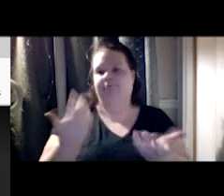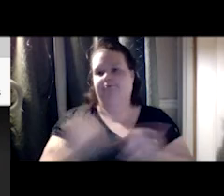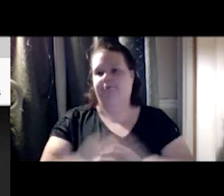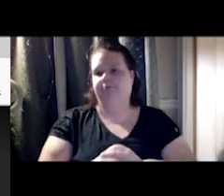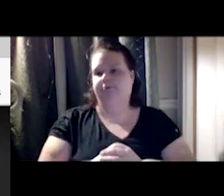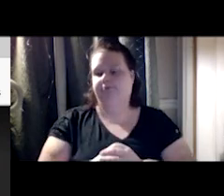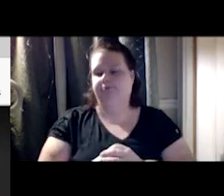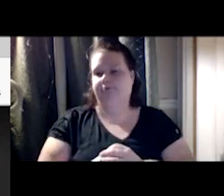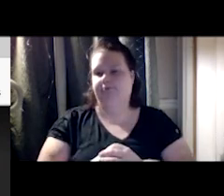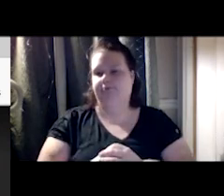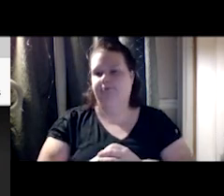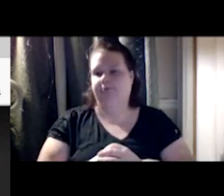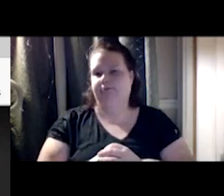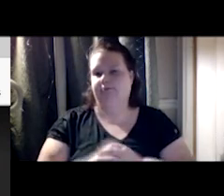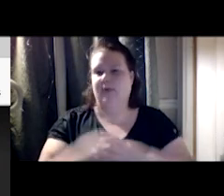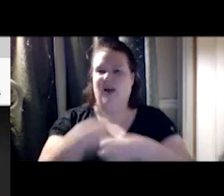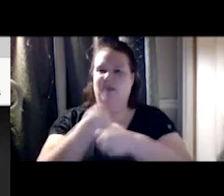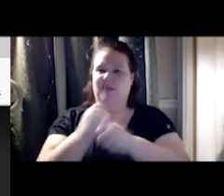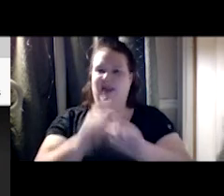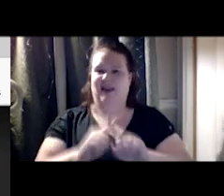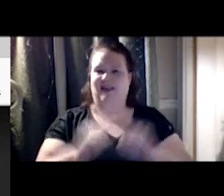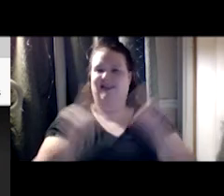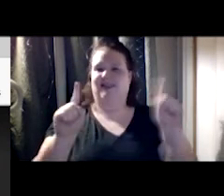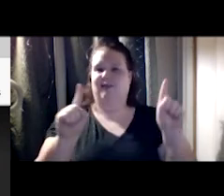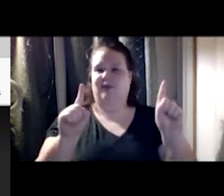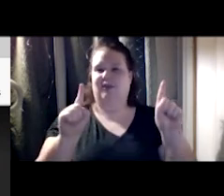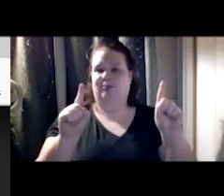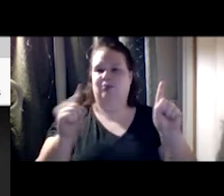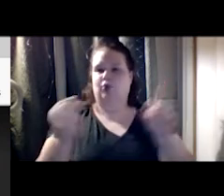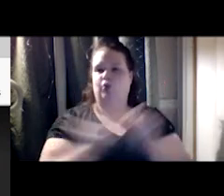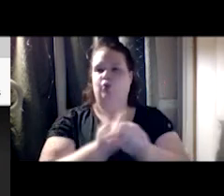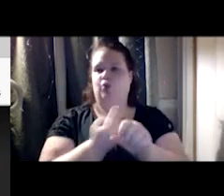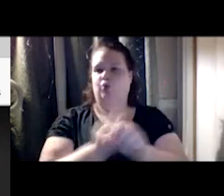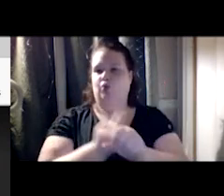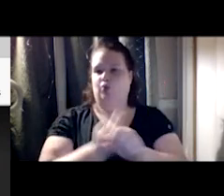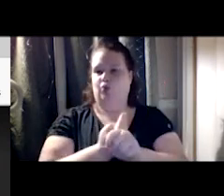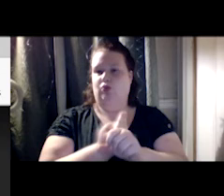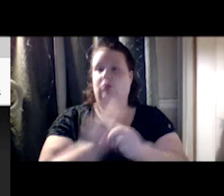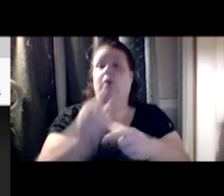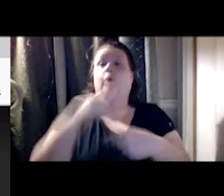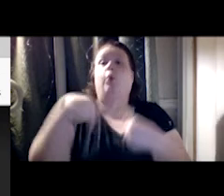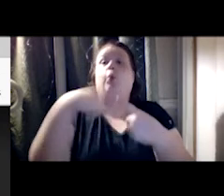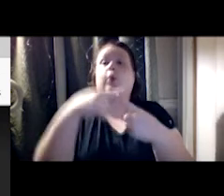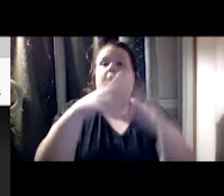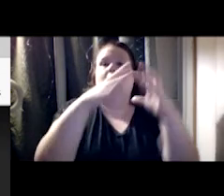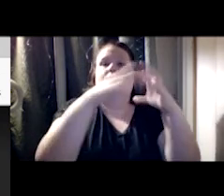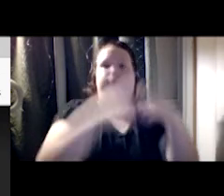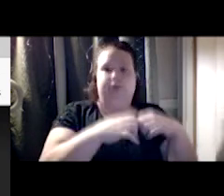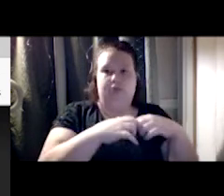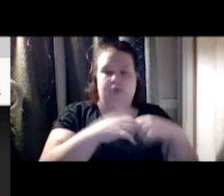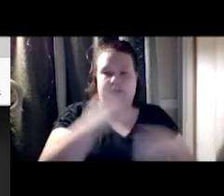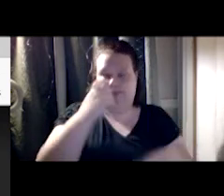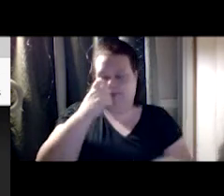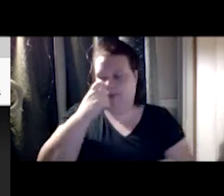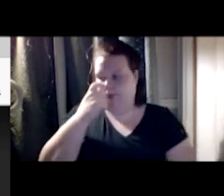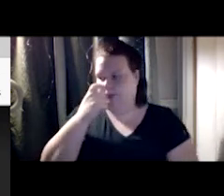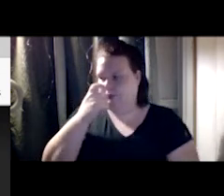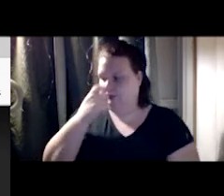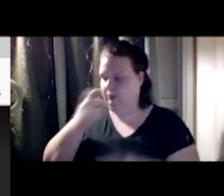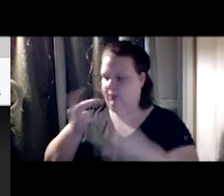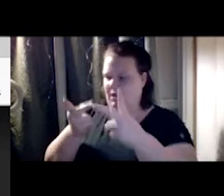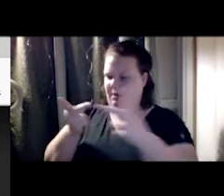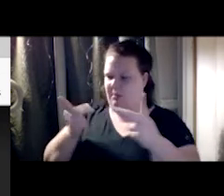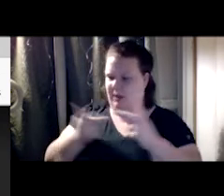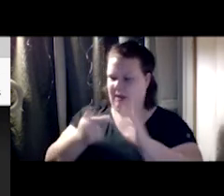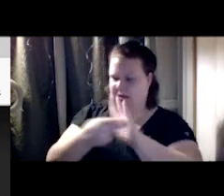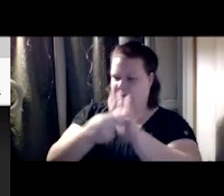we would create a different space in those areas where once we tear down the school. And then was the place that was